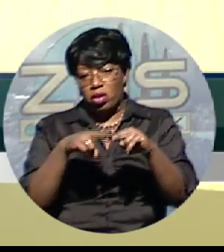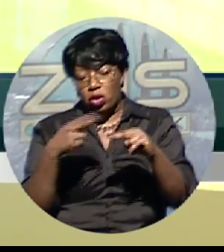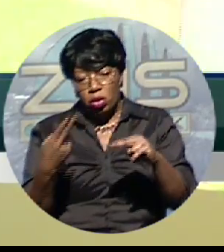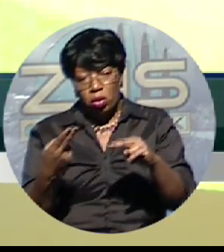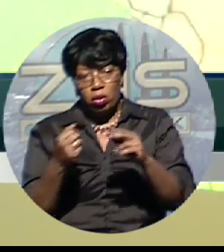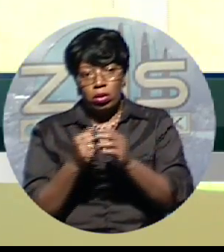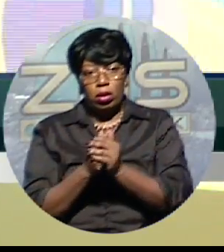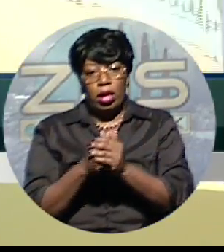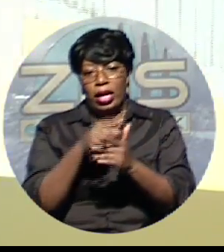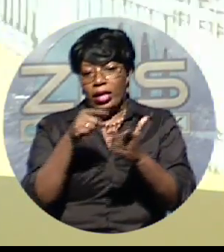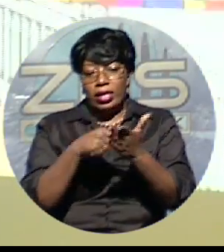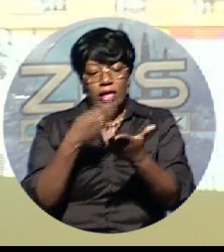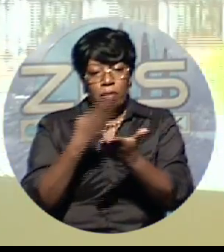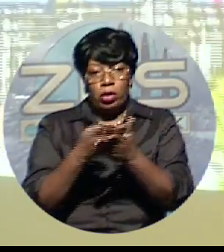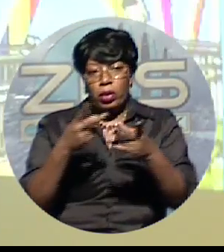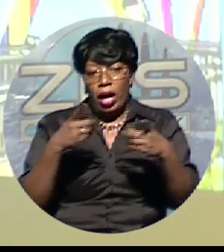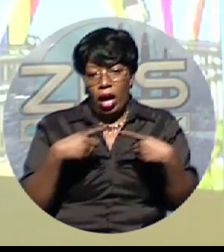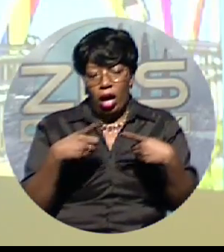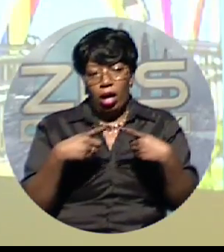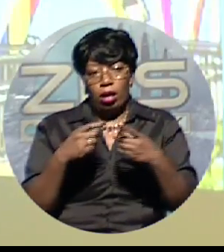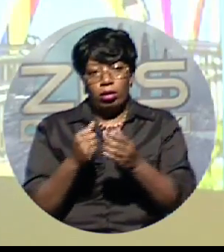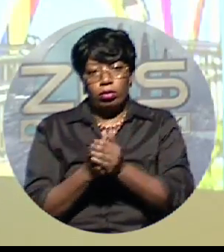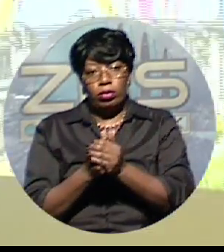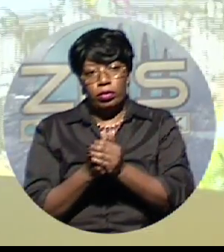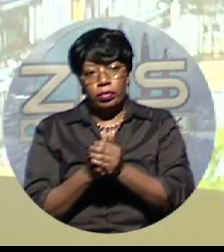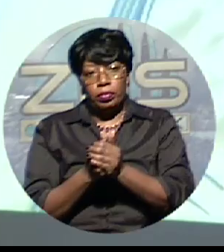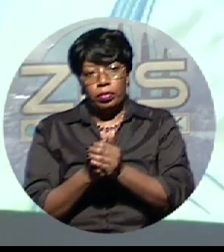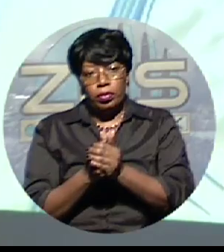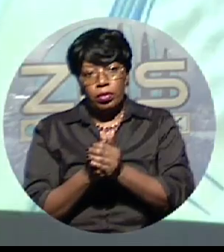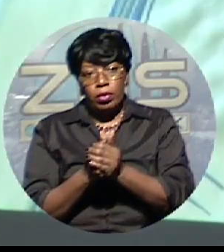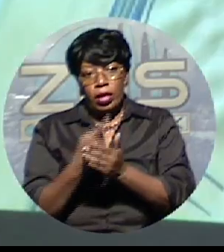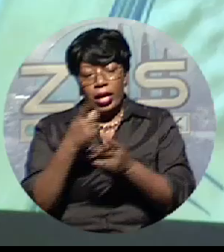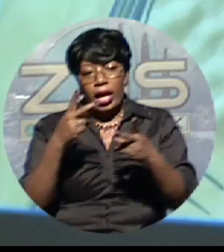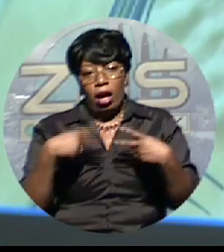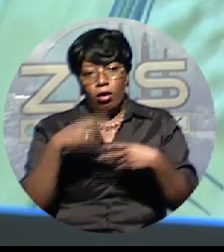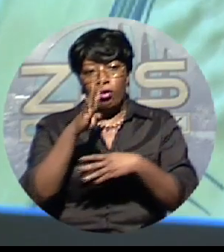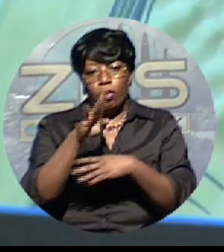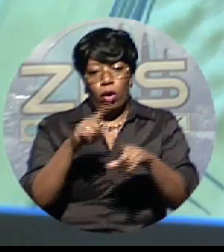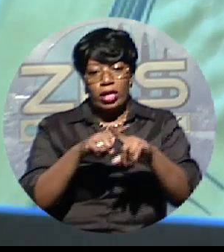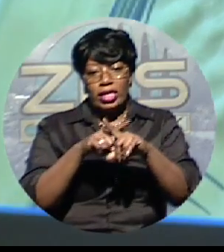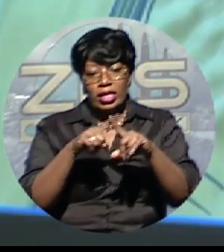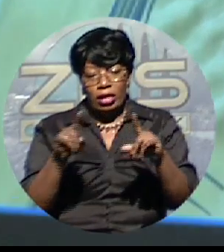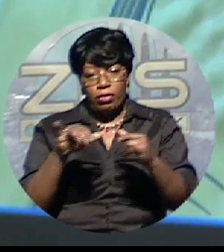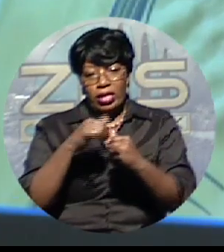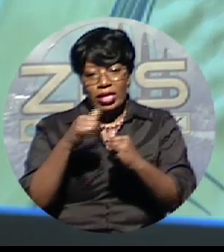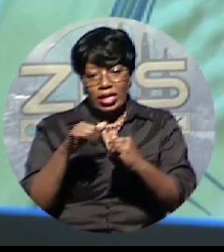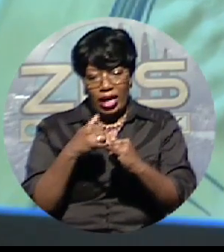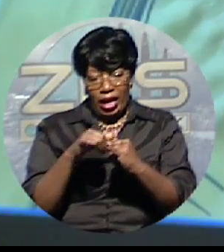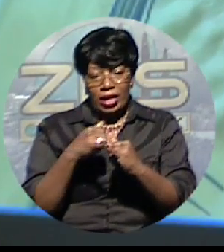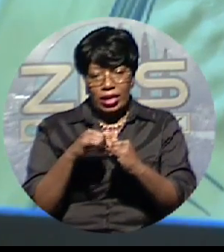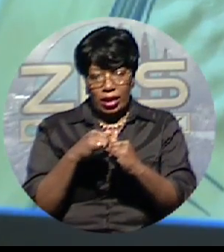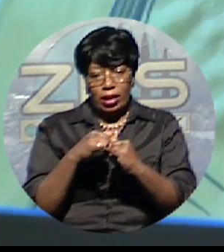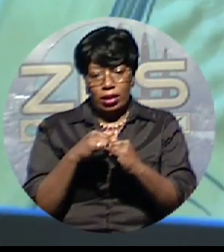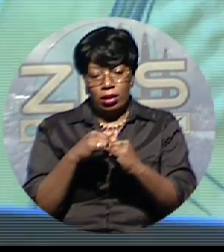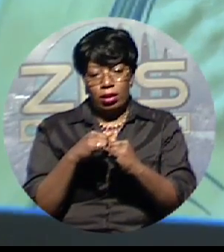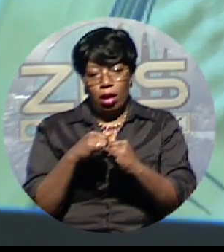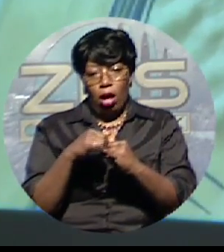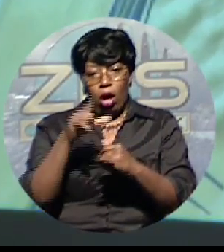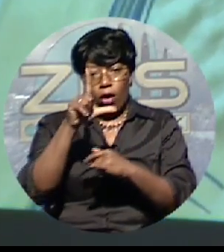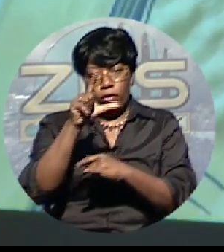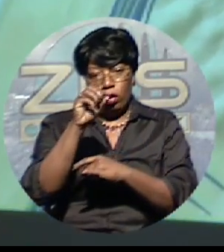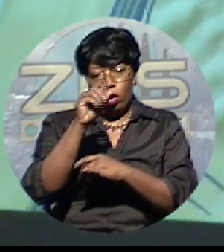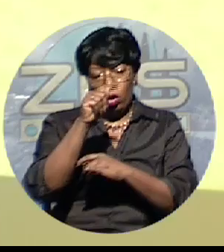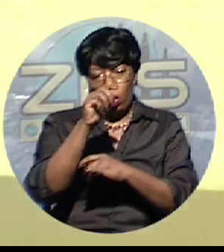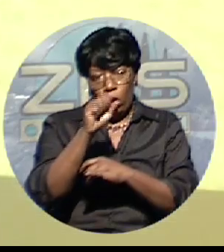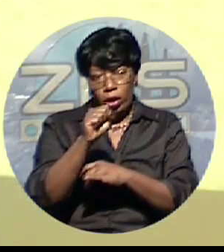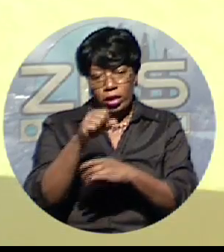is what kind of budget we have. We're going to fit you on this lot, because they have 4 different sizes of lots available. And I asked the question,